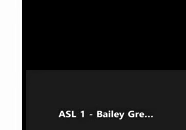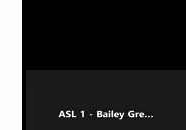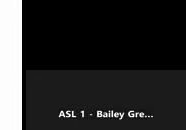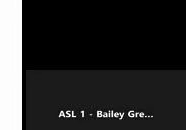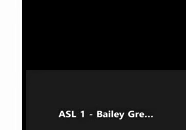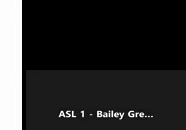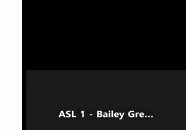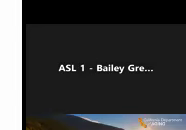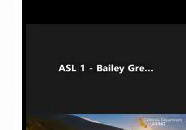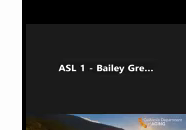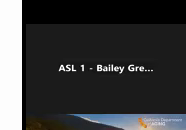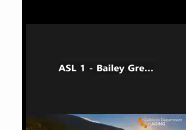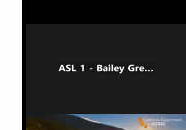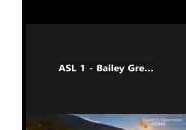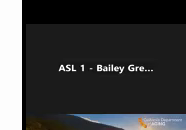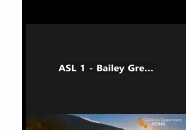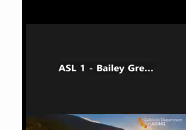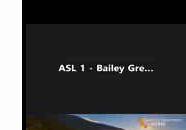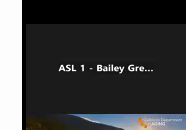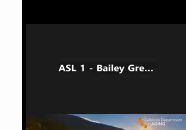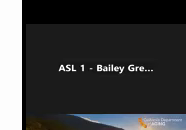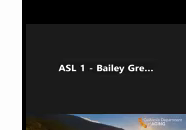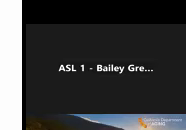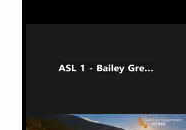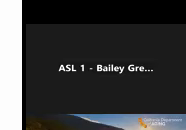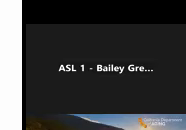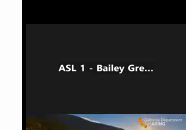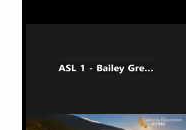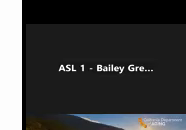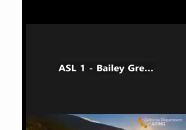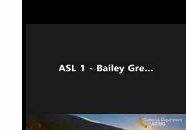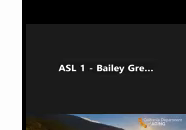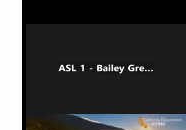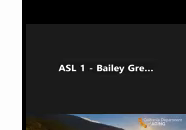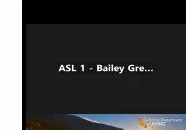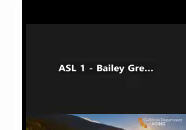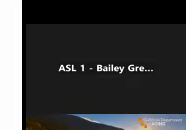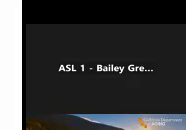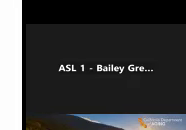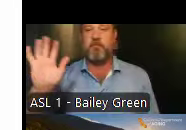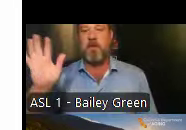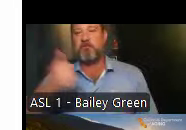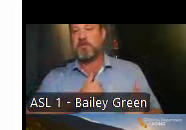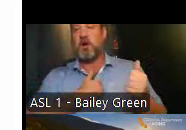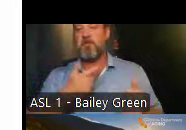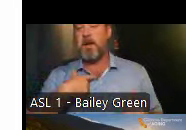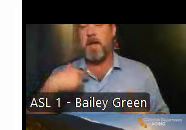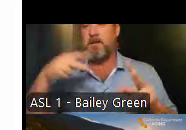I think we also need, sorry, before we begin public comment, there's Rex for ASL. Is that correct?